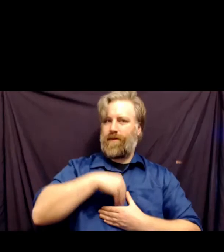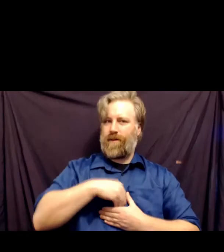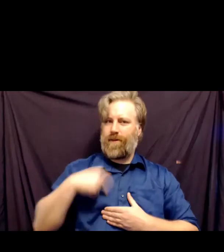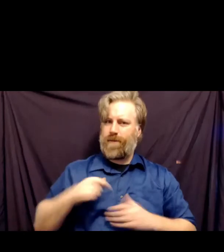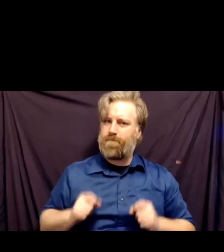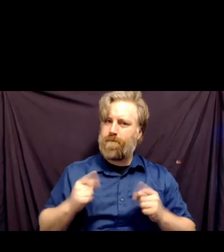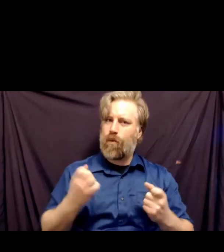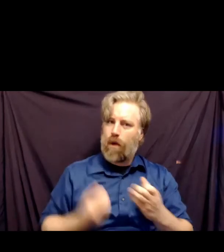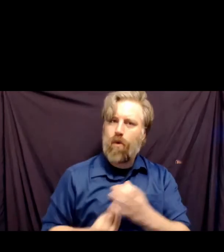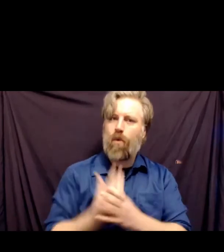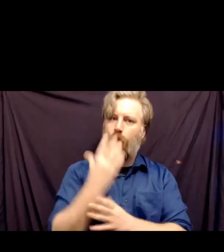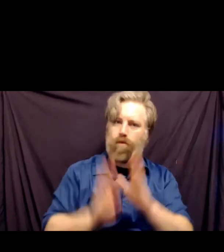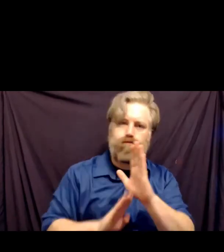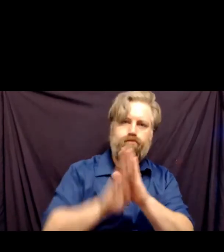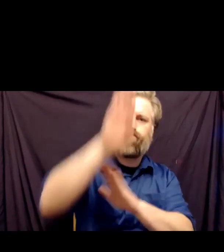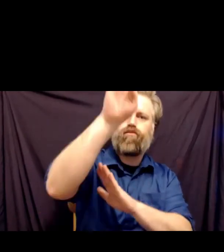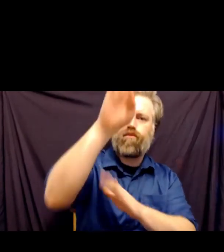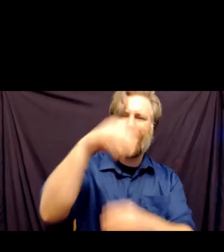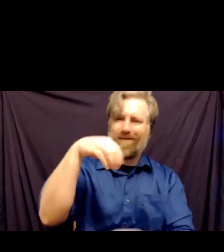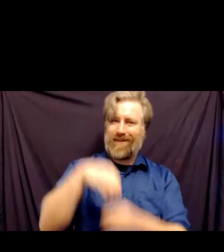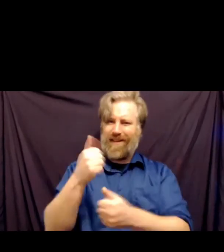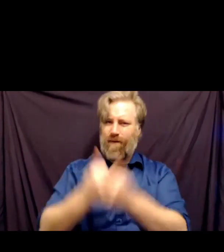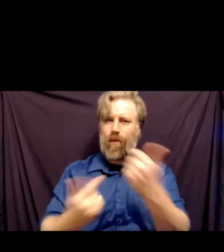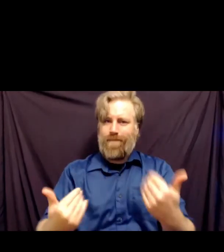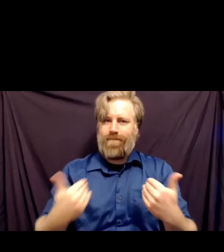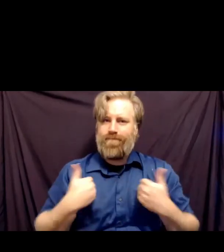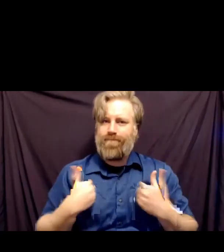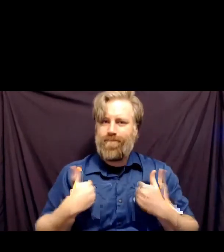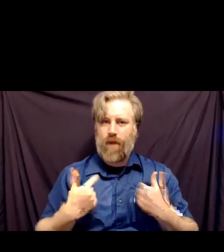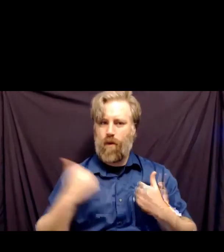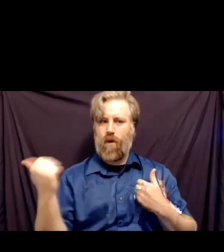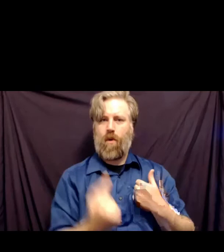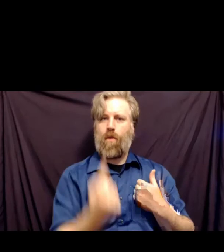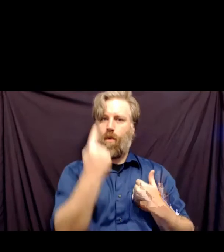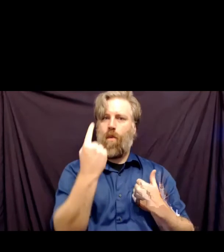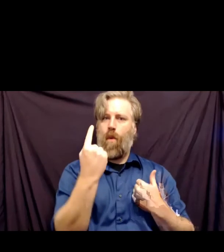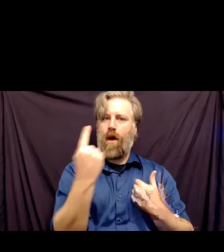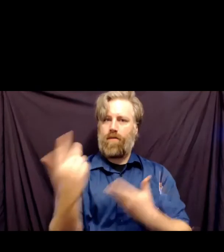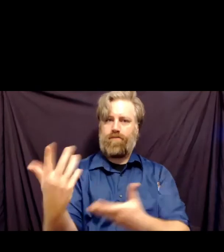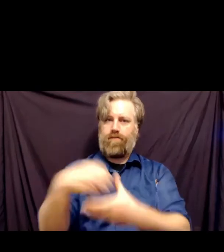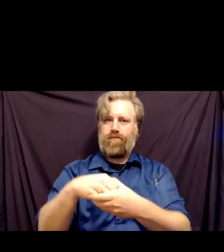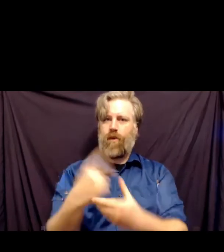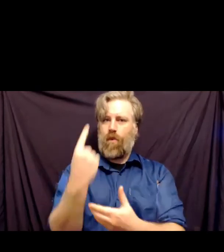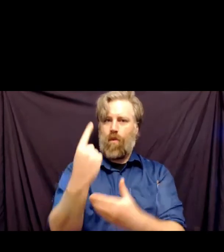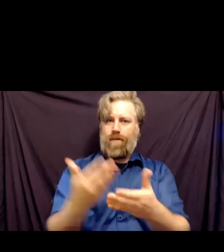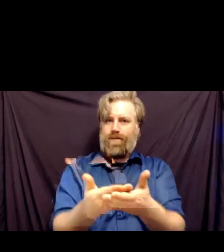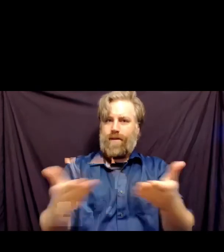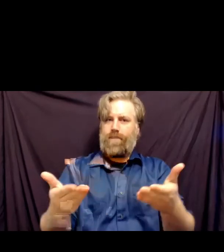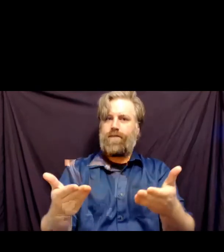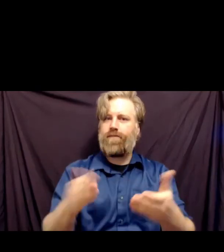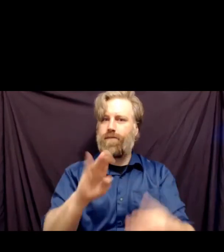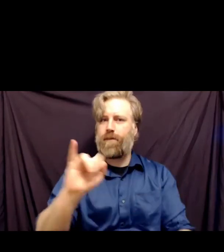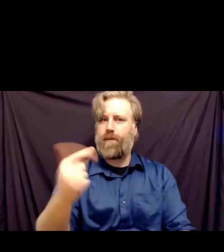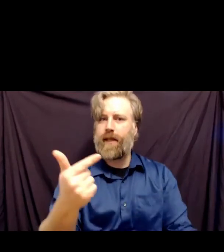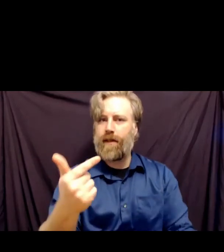everybody, and we're all one being. So, this feeling of knowing